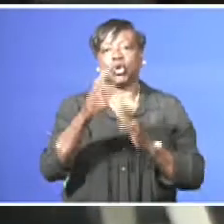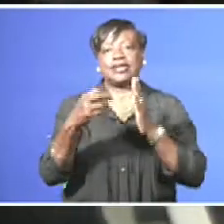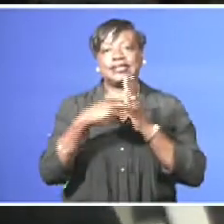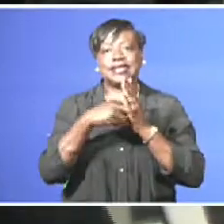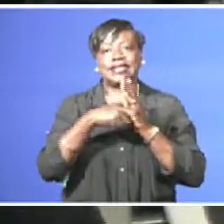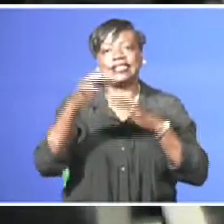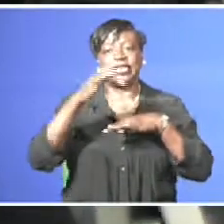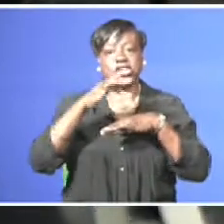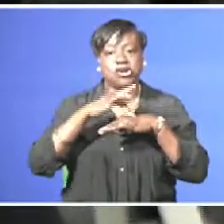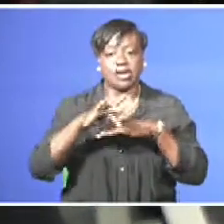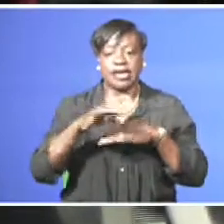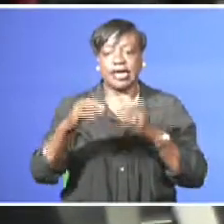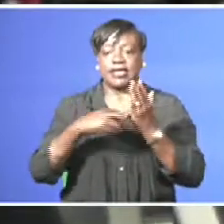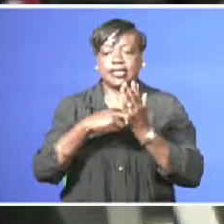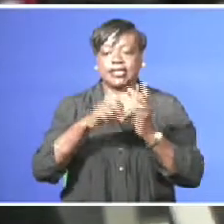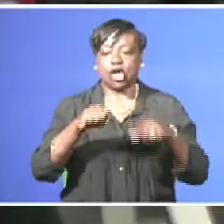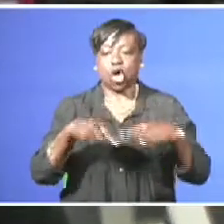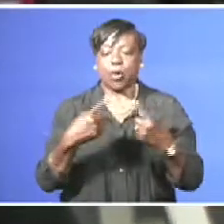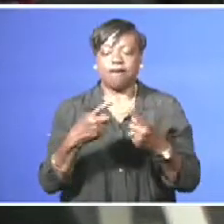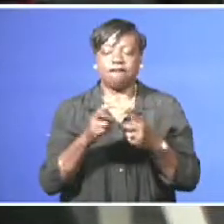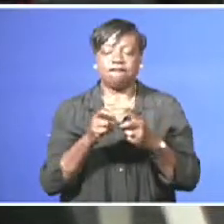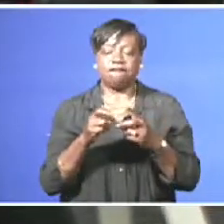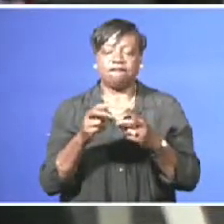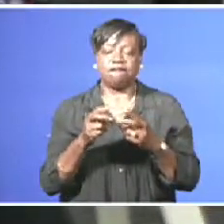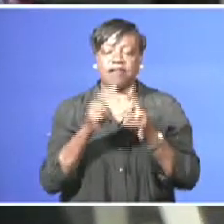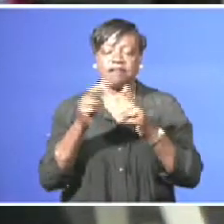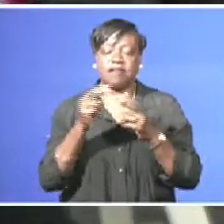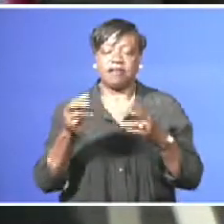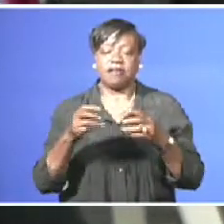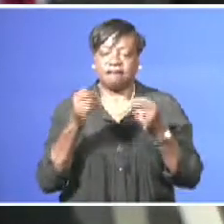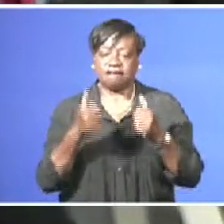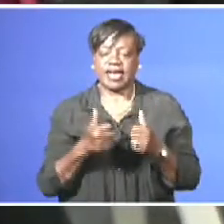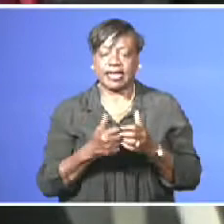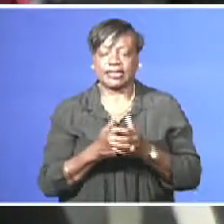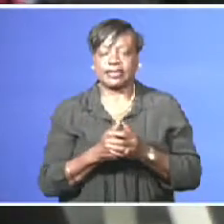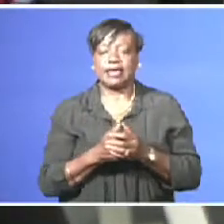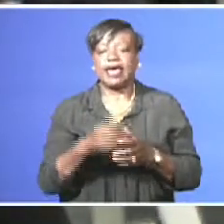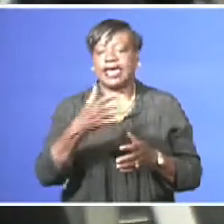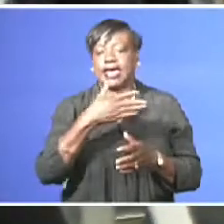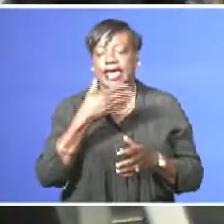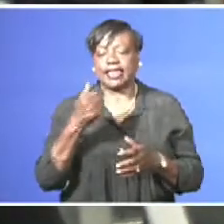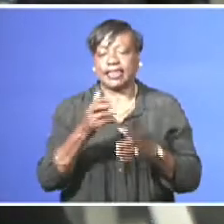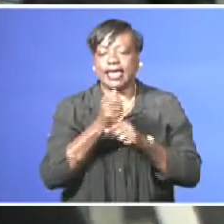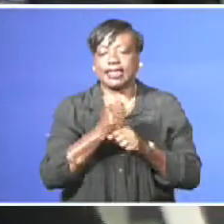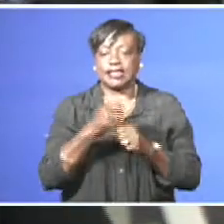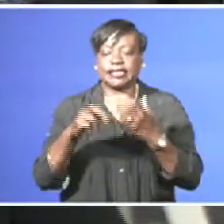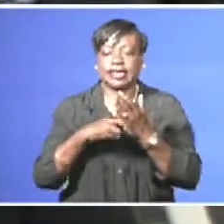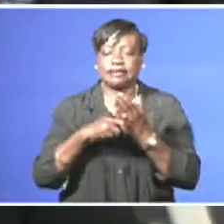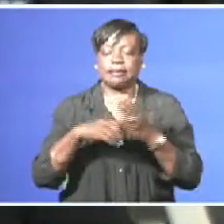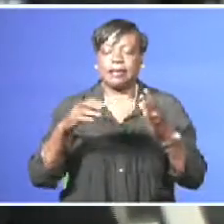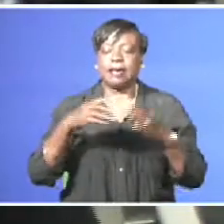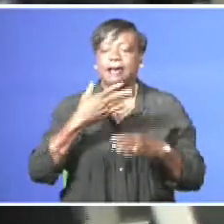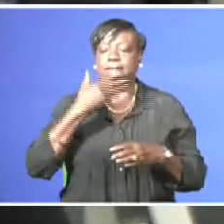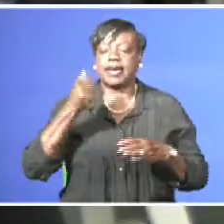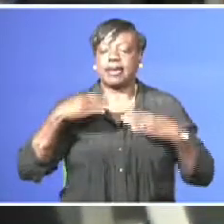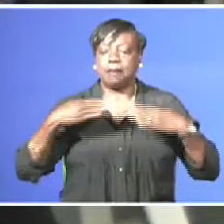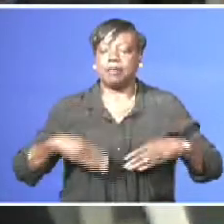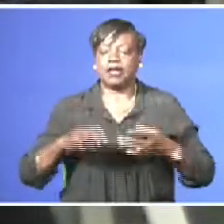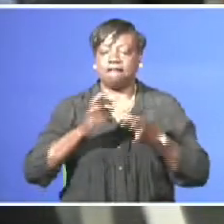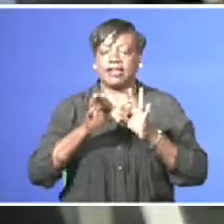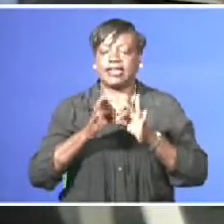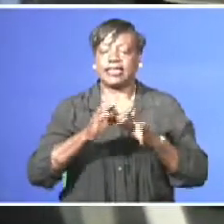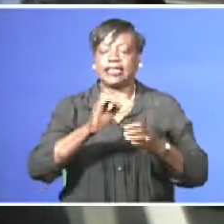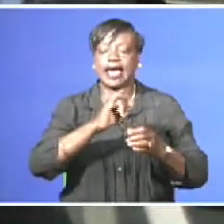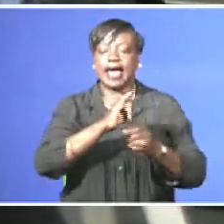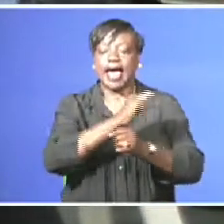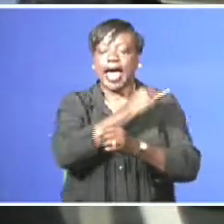going really, really fast, and you can pick them up at Better Bodies Health and Fitness, Ironman Gym, as well as Club